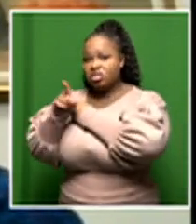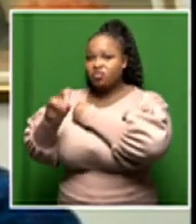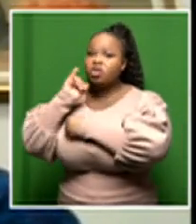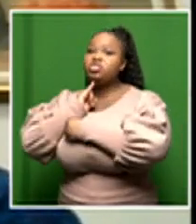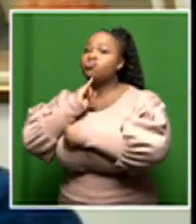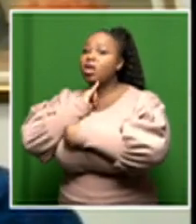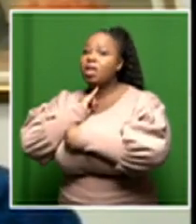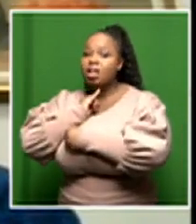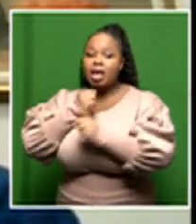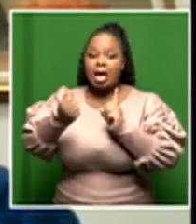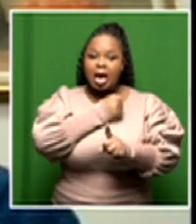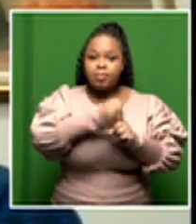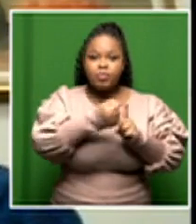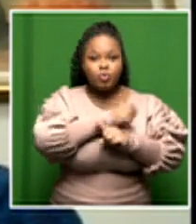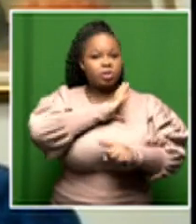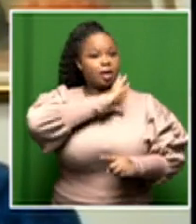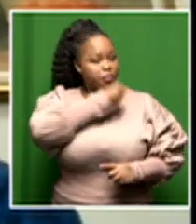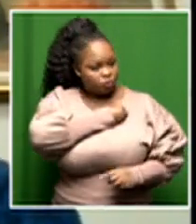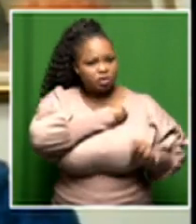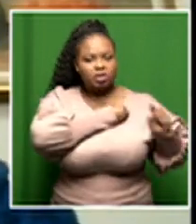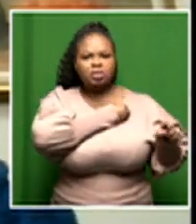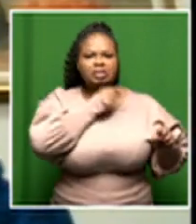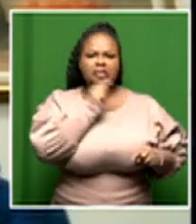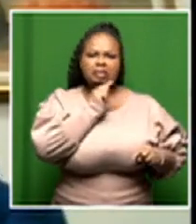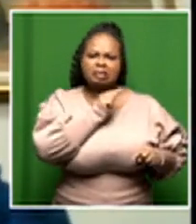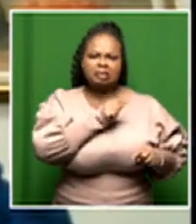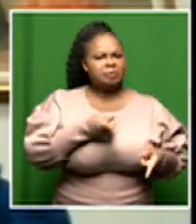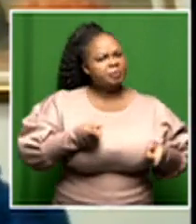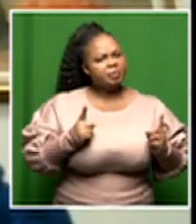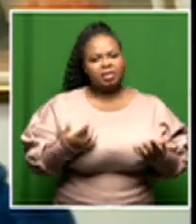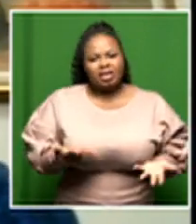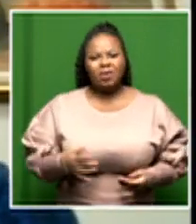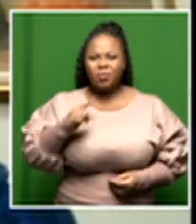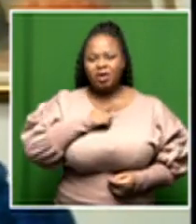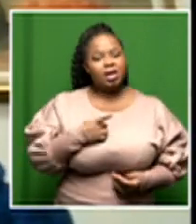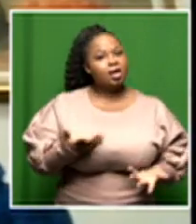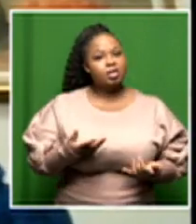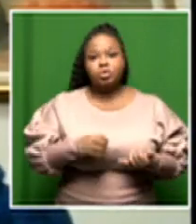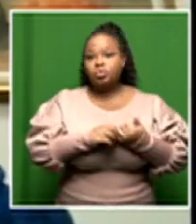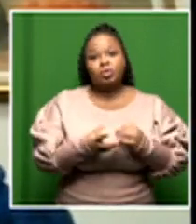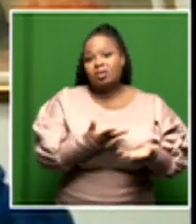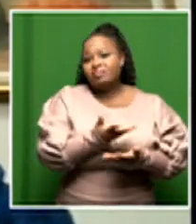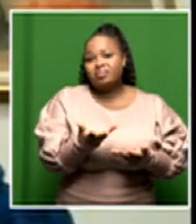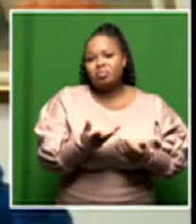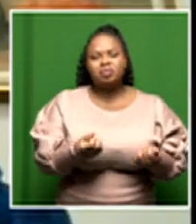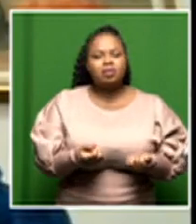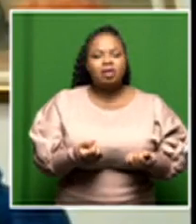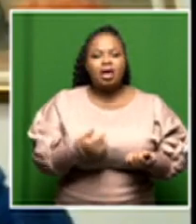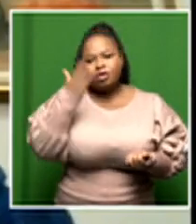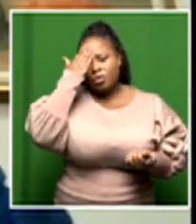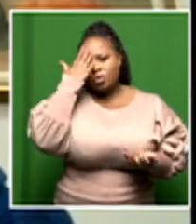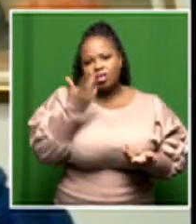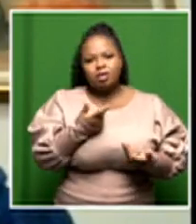we're seeing, Palestine being abused, and this doesn't in any way diminish the loss of lives in Israel, but it